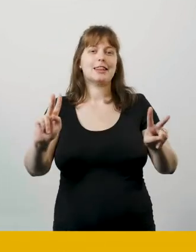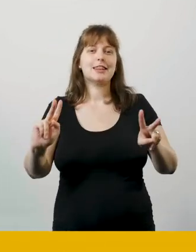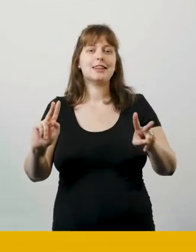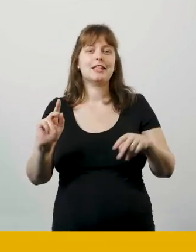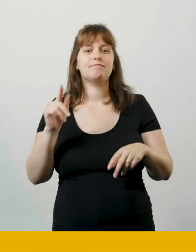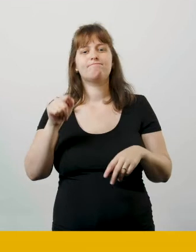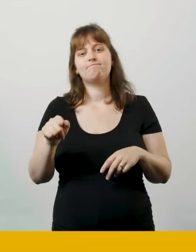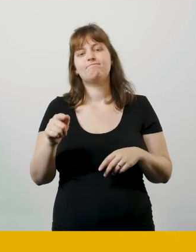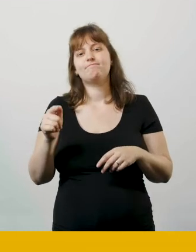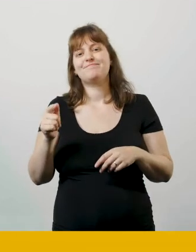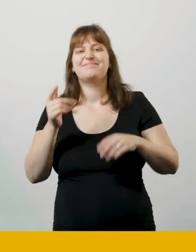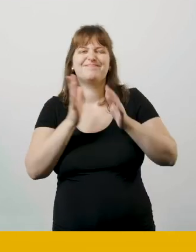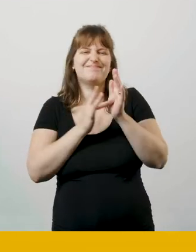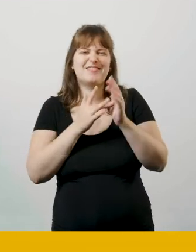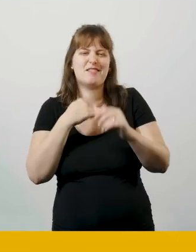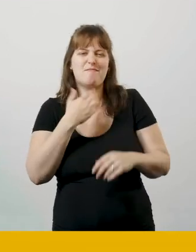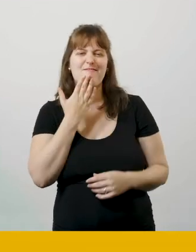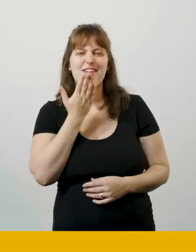I was asking that question.